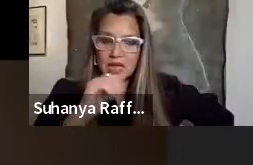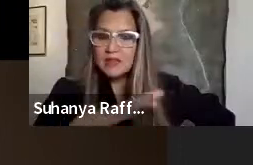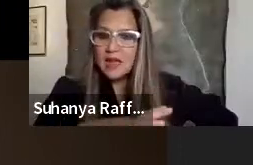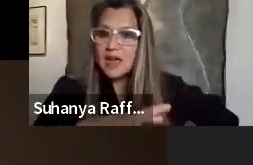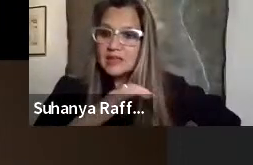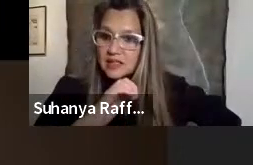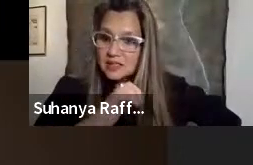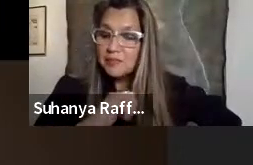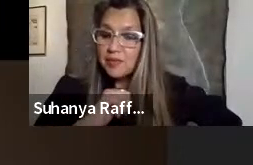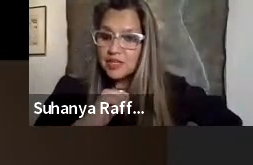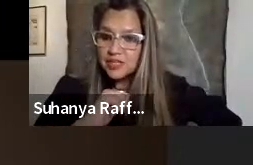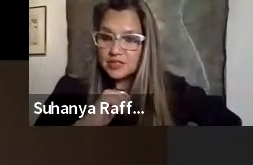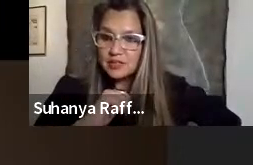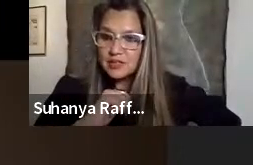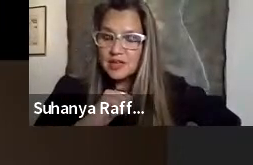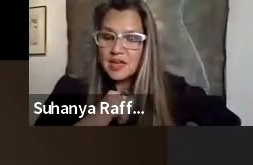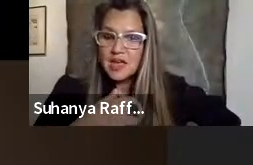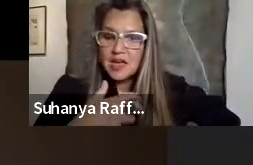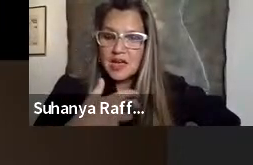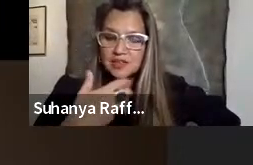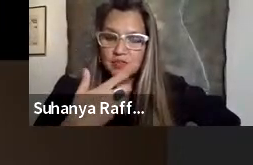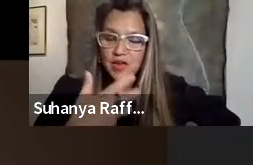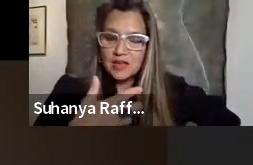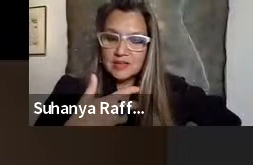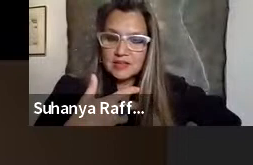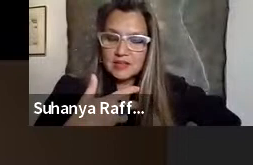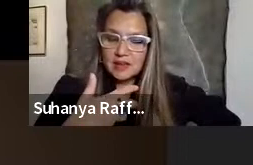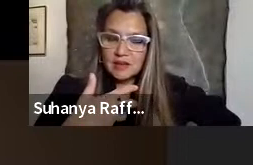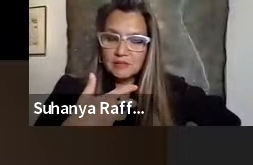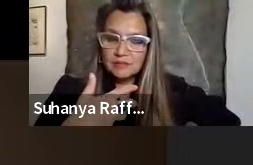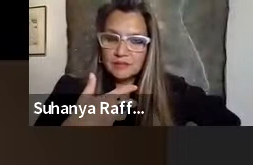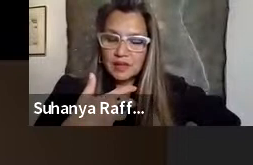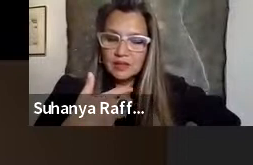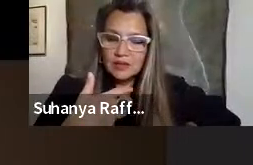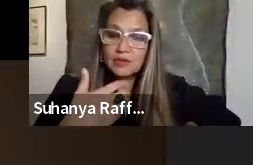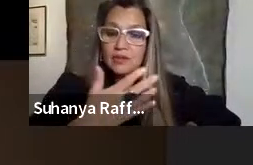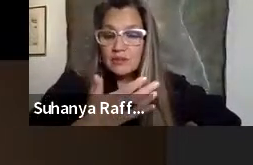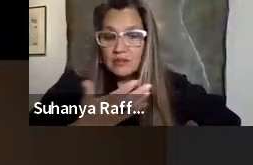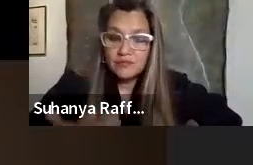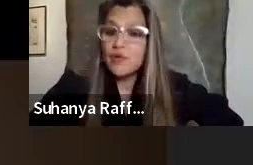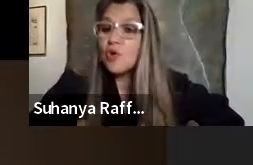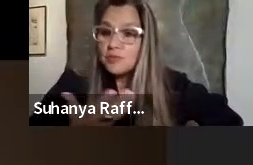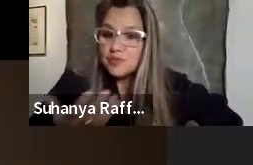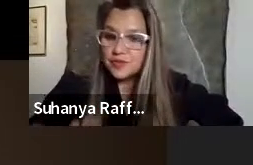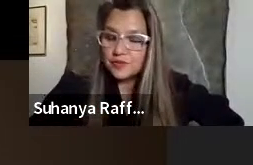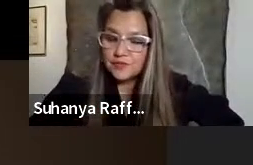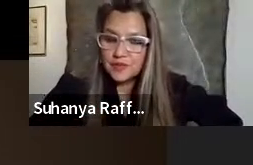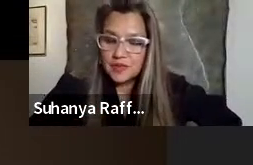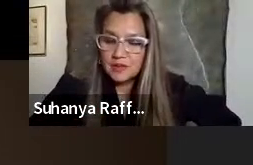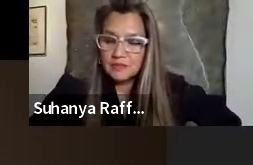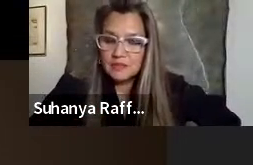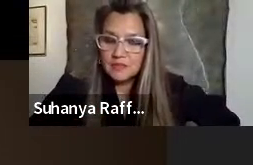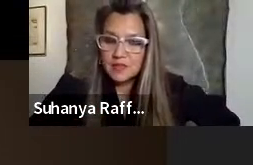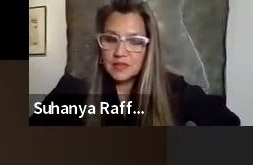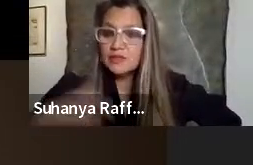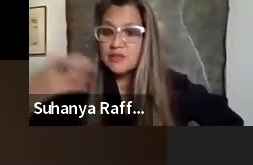from anxiety, depression, as well as you know, forms of